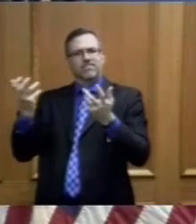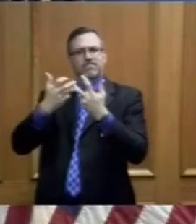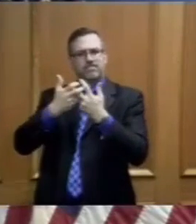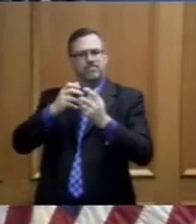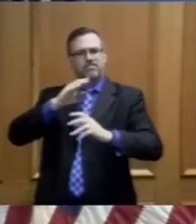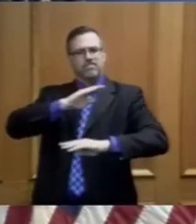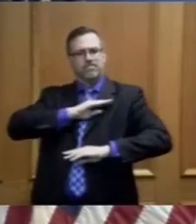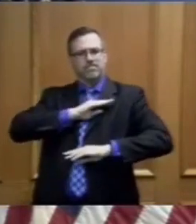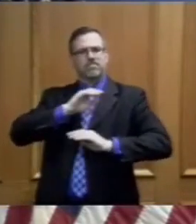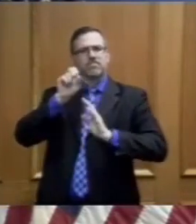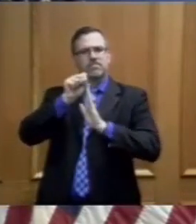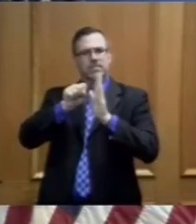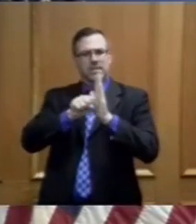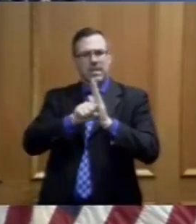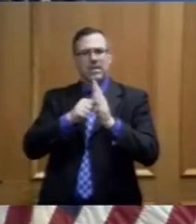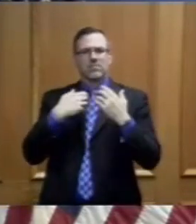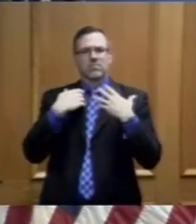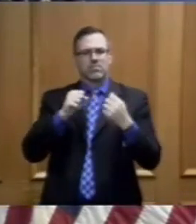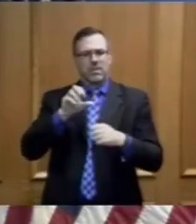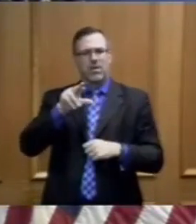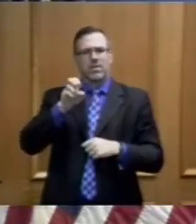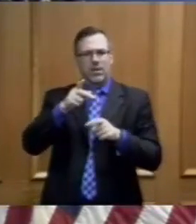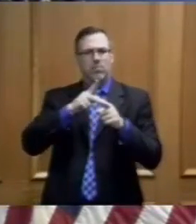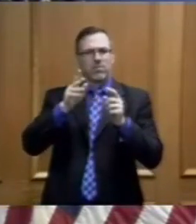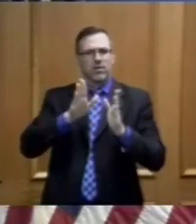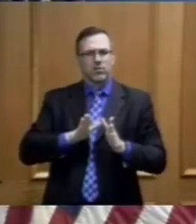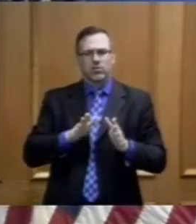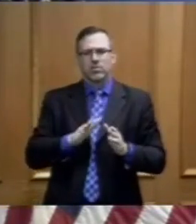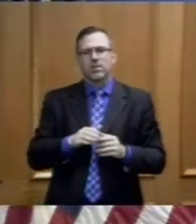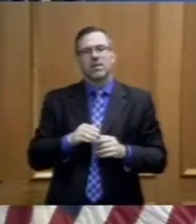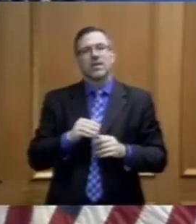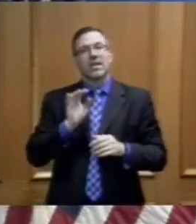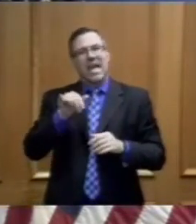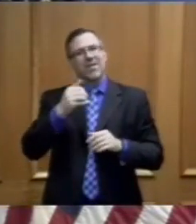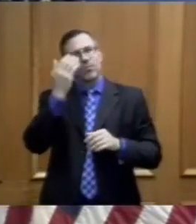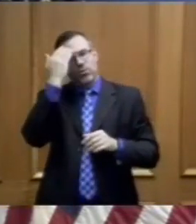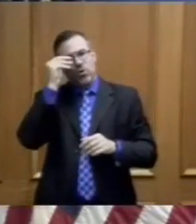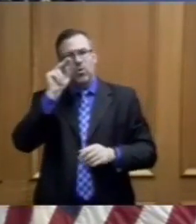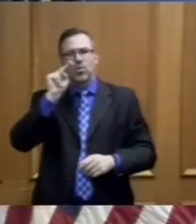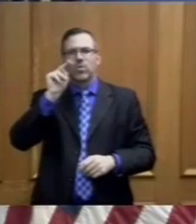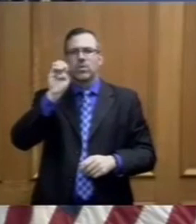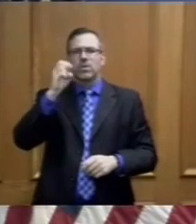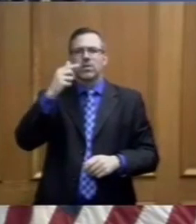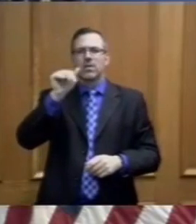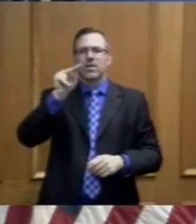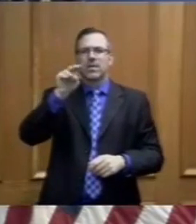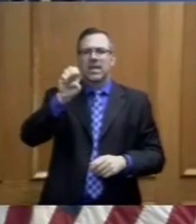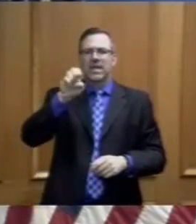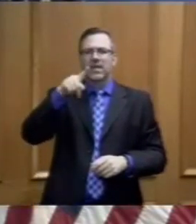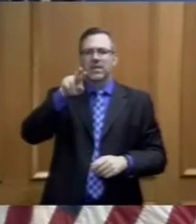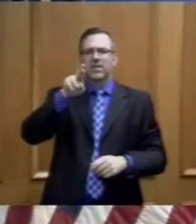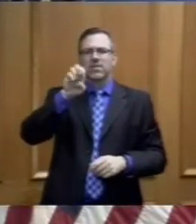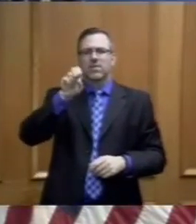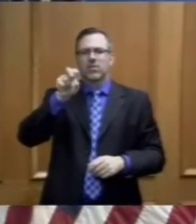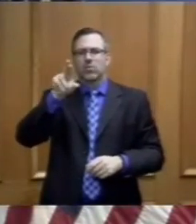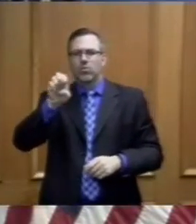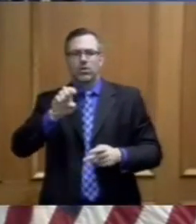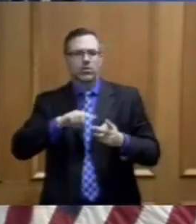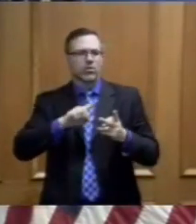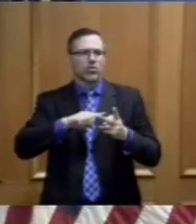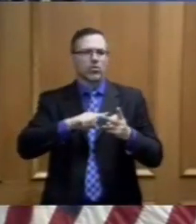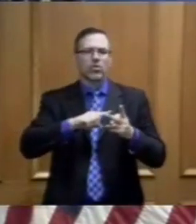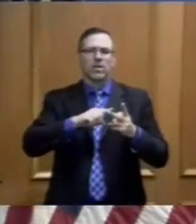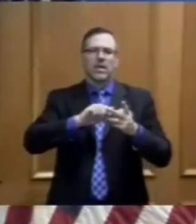healthcare professionals, understanding negative pressure, understanding the size requirements of each individual cube